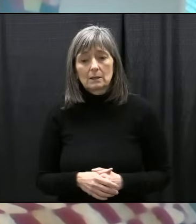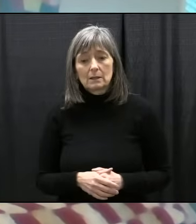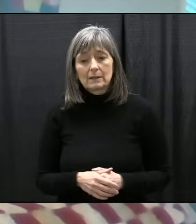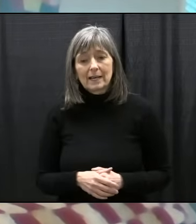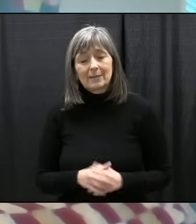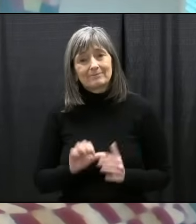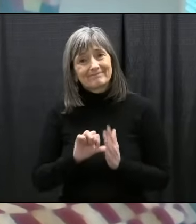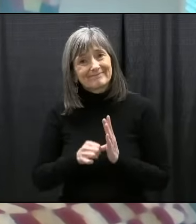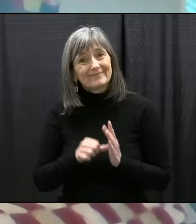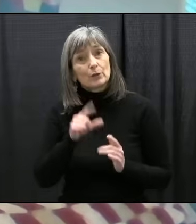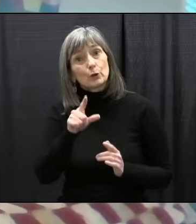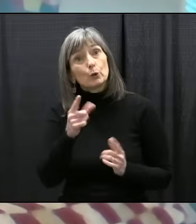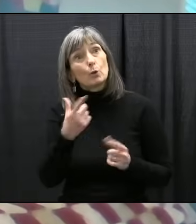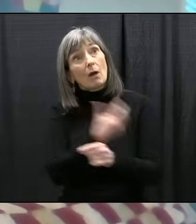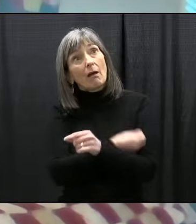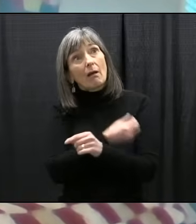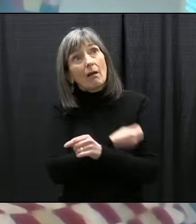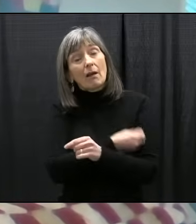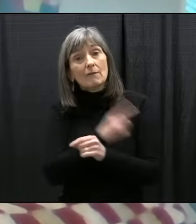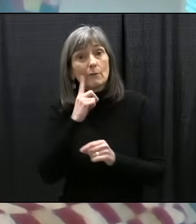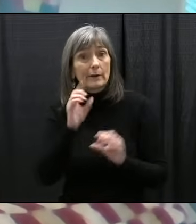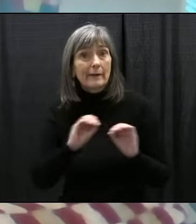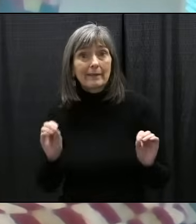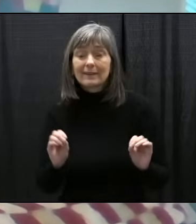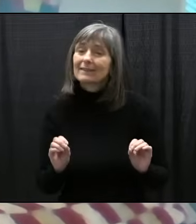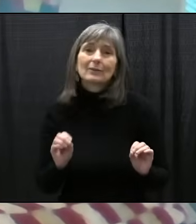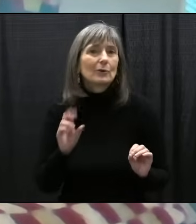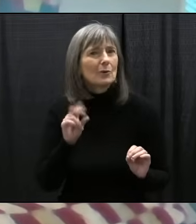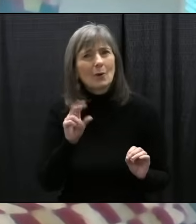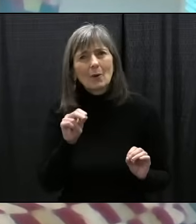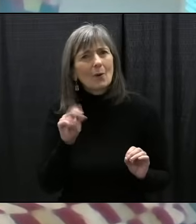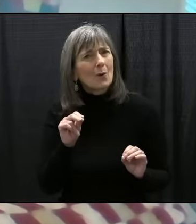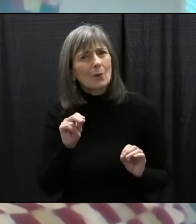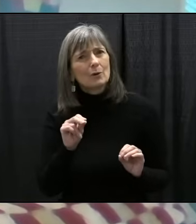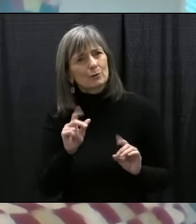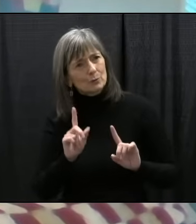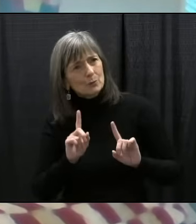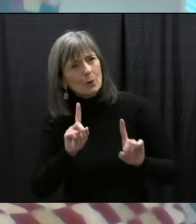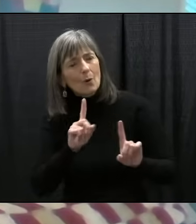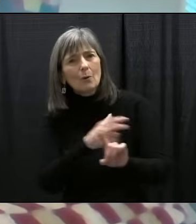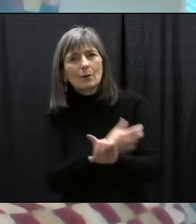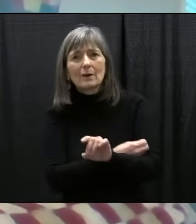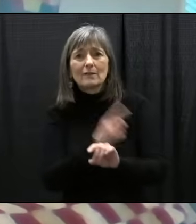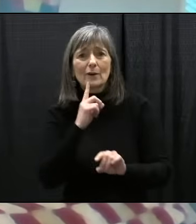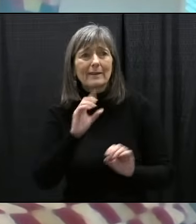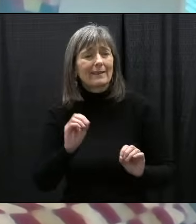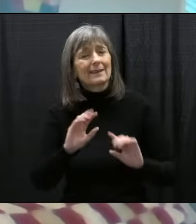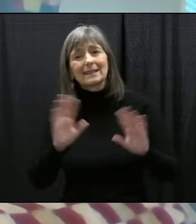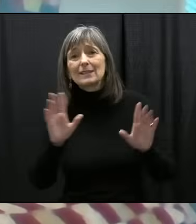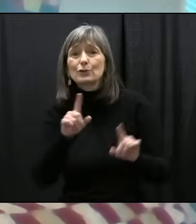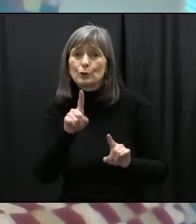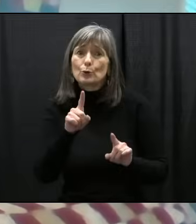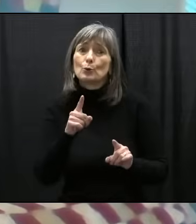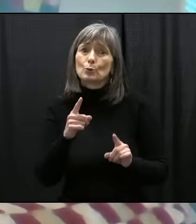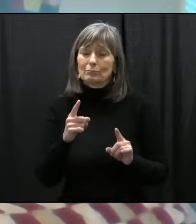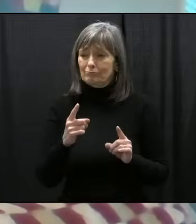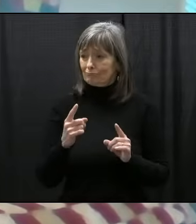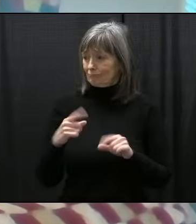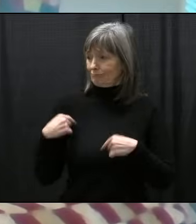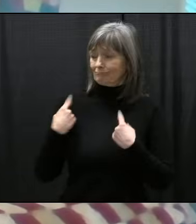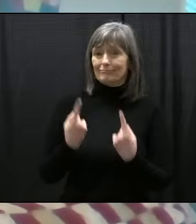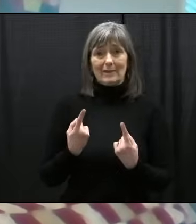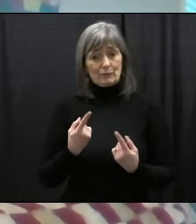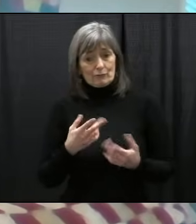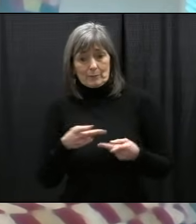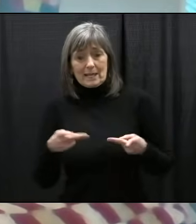people's labors are not in vain. All of this work that you've done, stepping up to get the vaccine, it's not in vain. It really has made a difference to